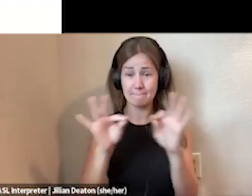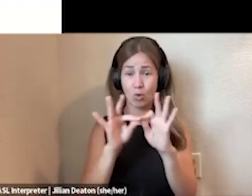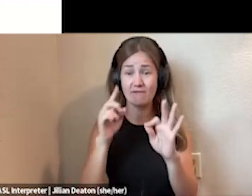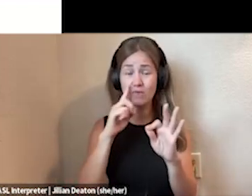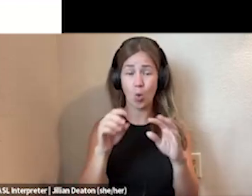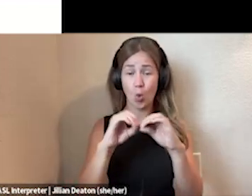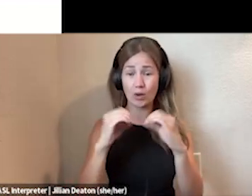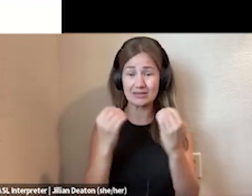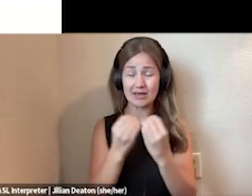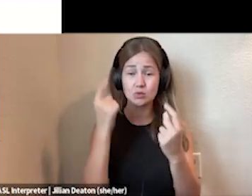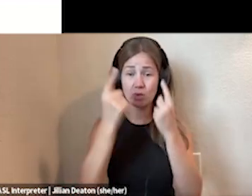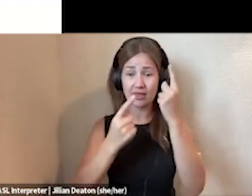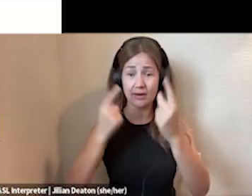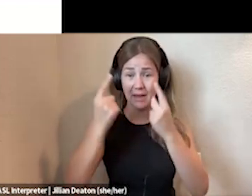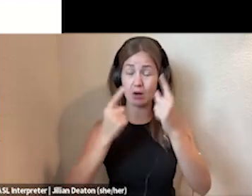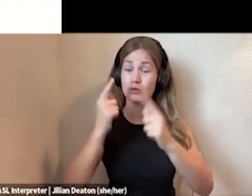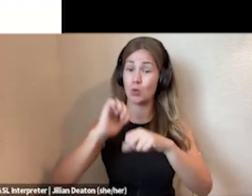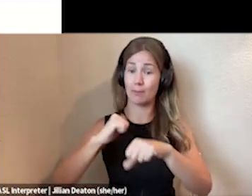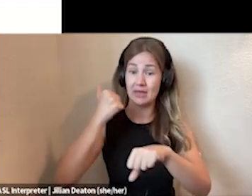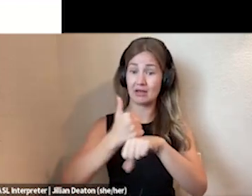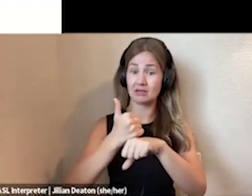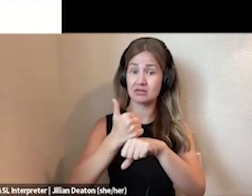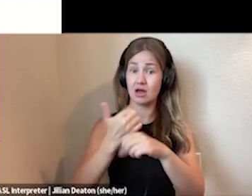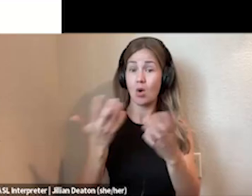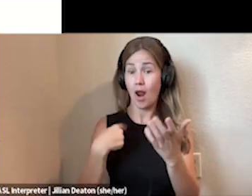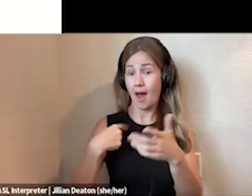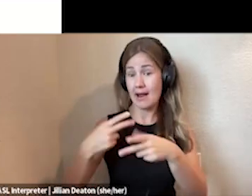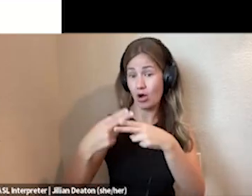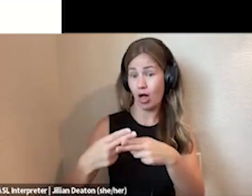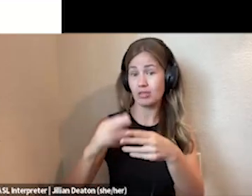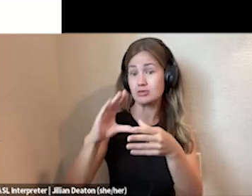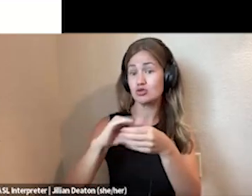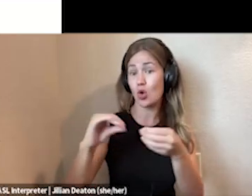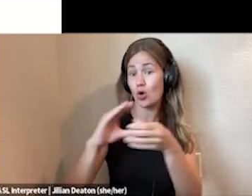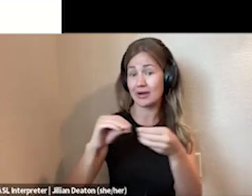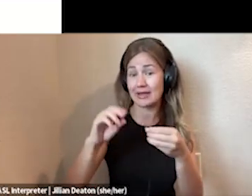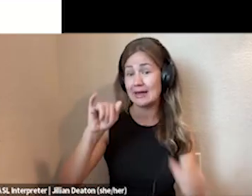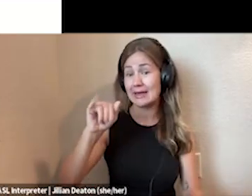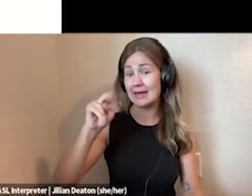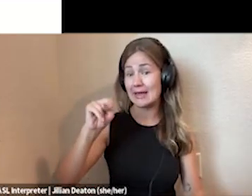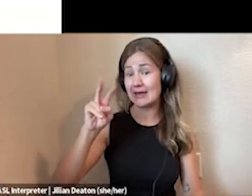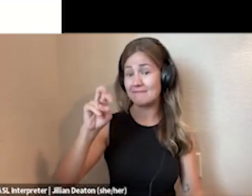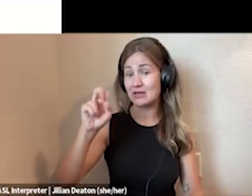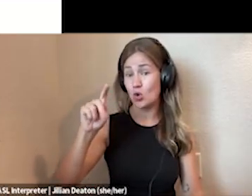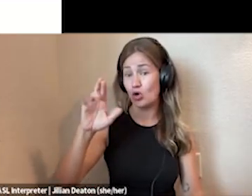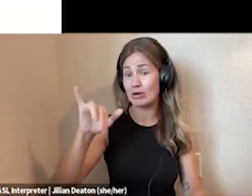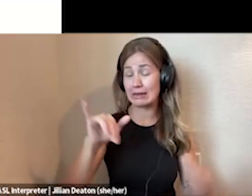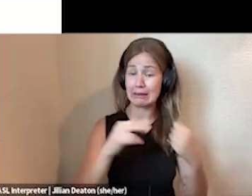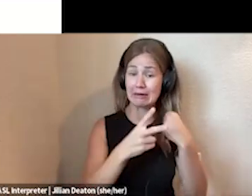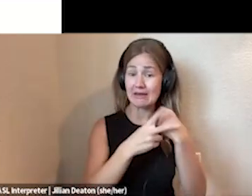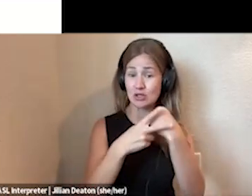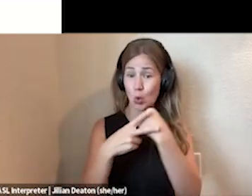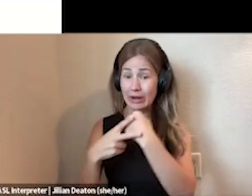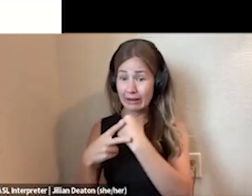organizations to think about building what I call a story inventory. Maybe you have a document or